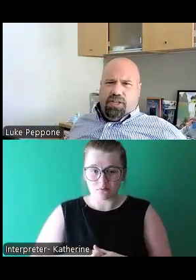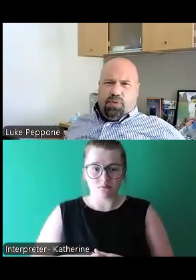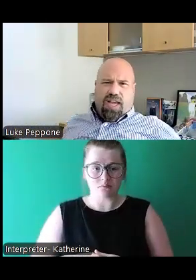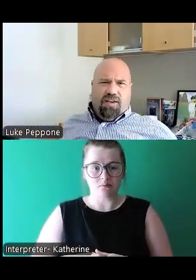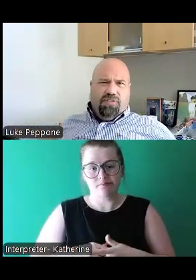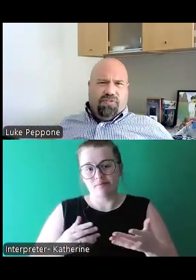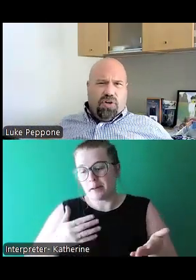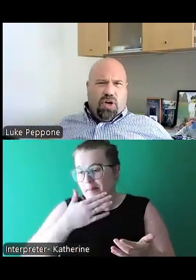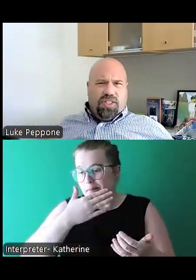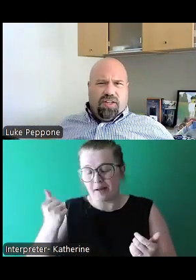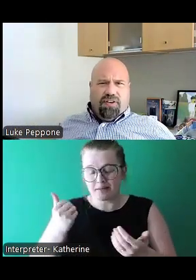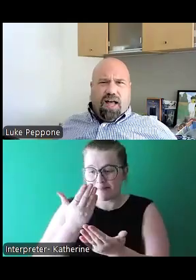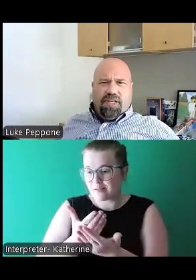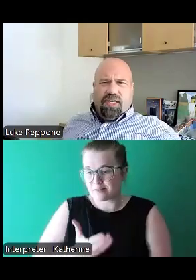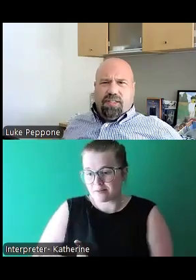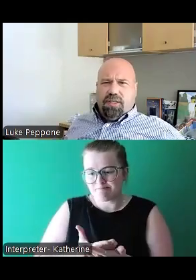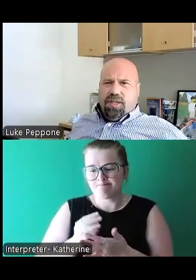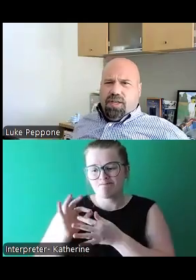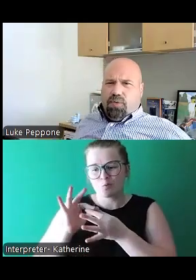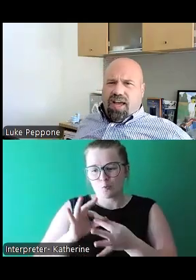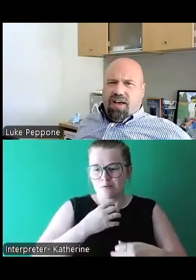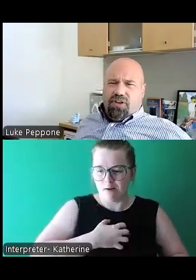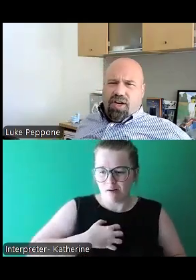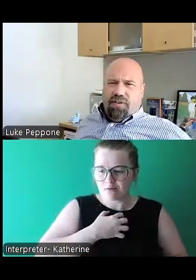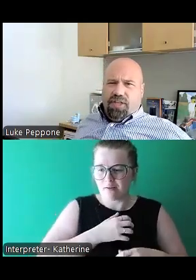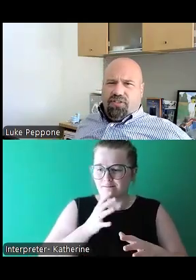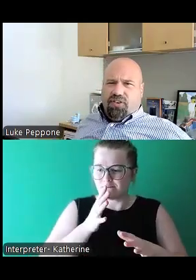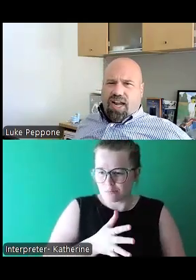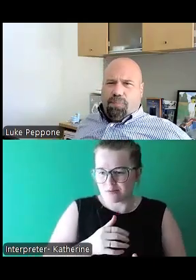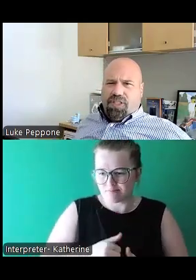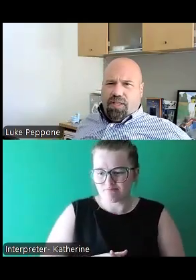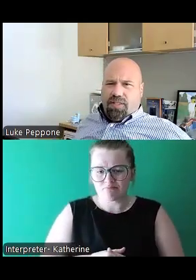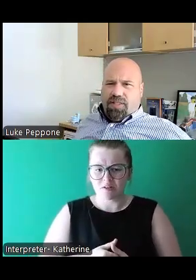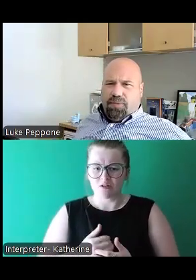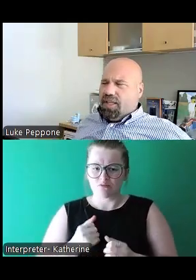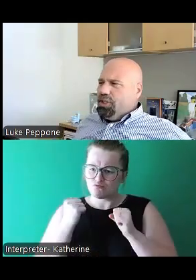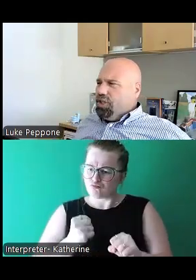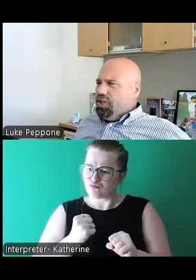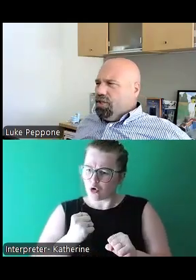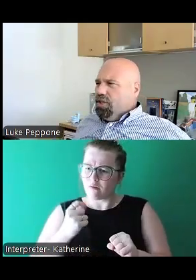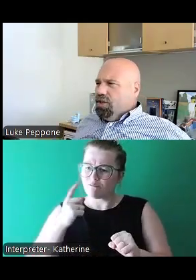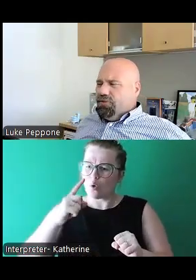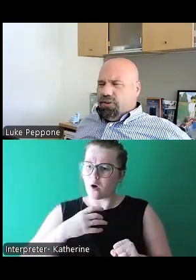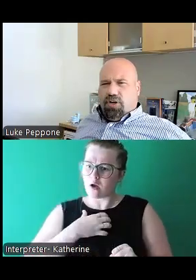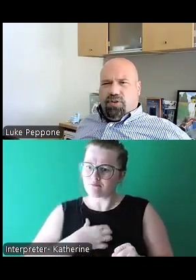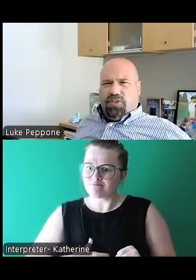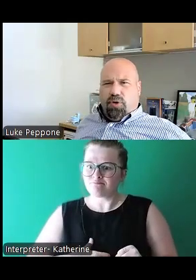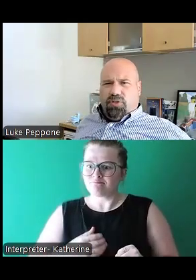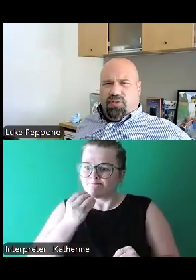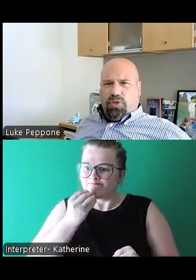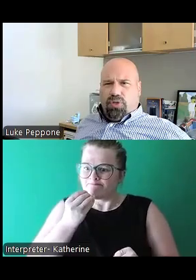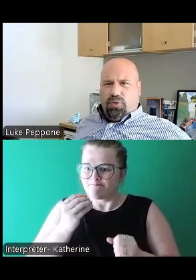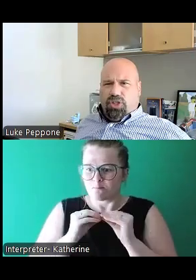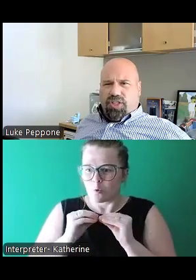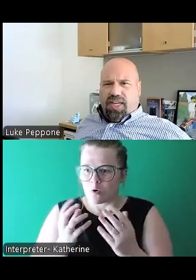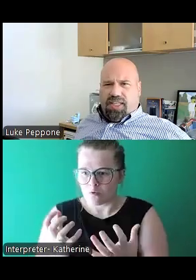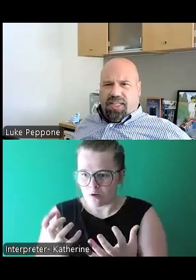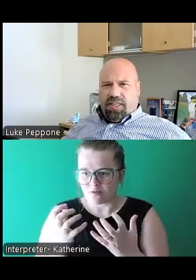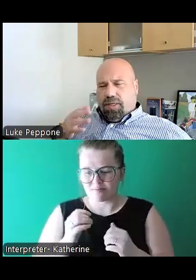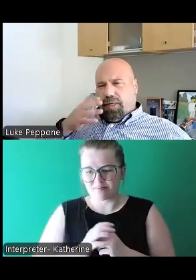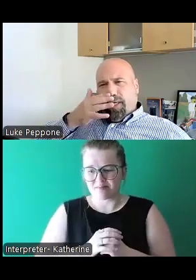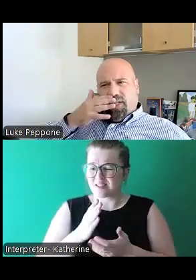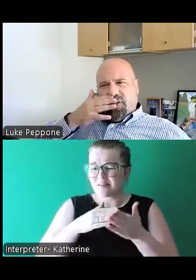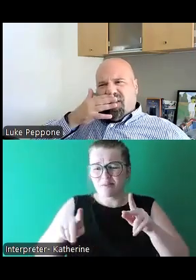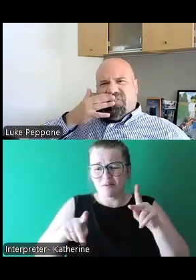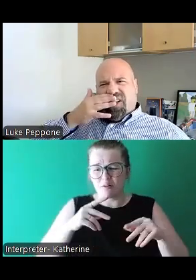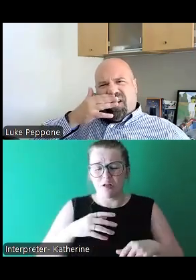best evidence we have is for nausea and vomiting. We have good evidence for appetite stimulation for those folks who just can't